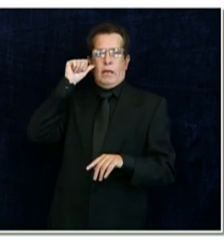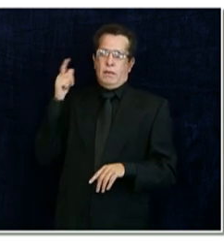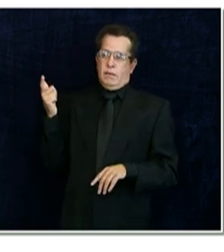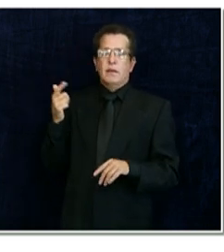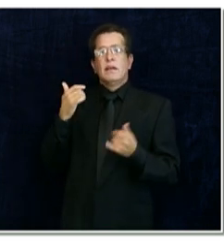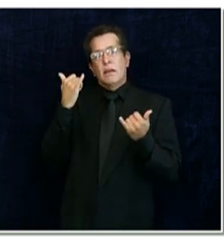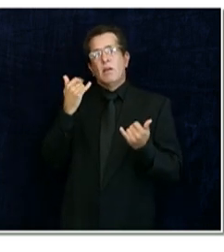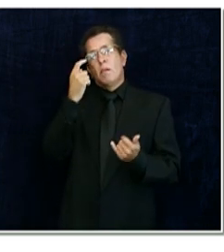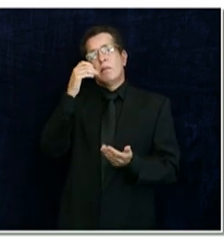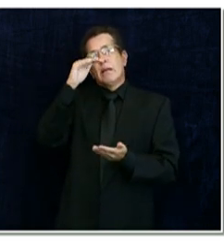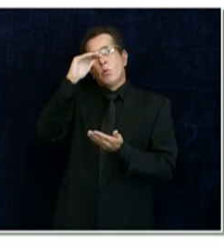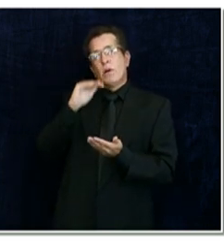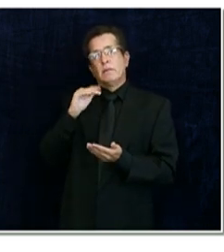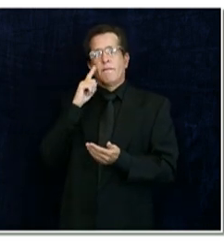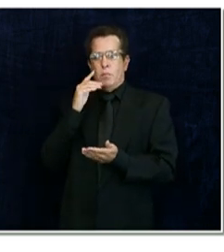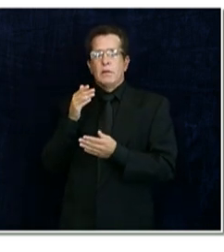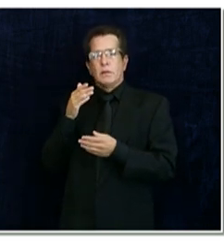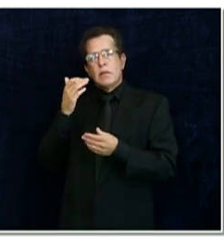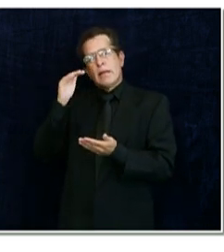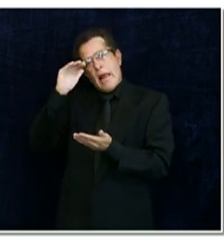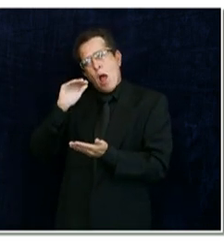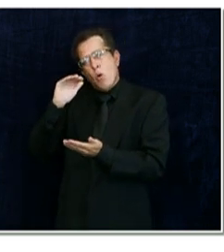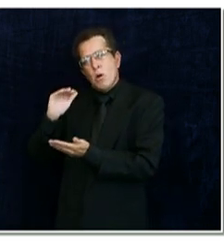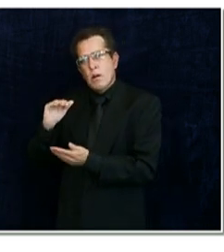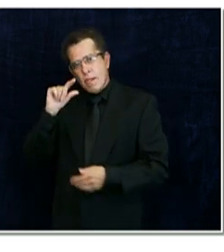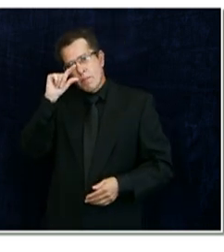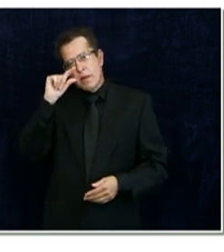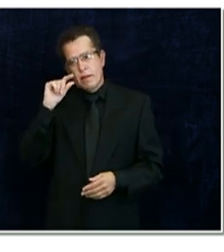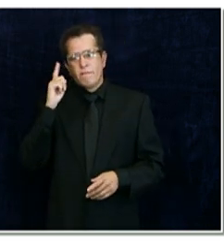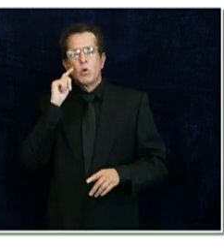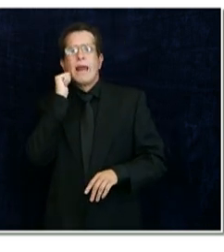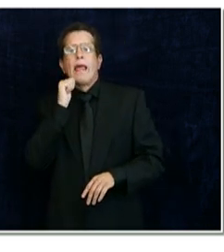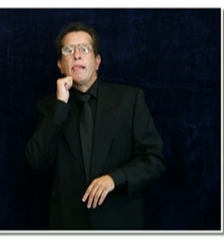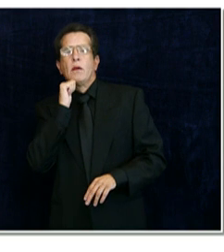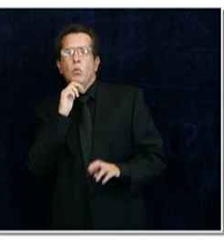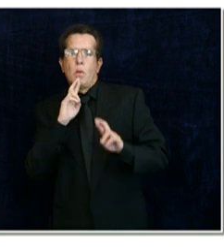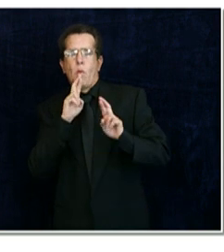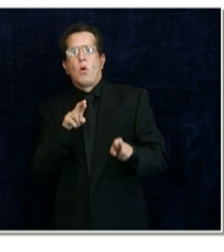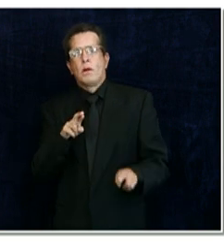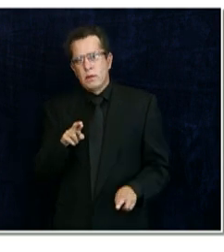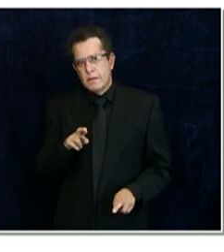a decrease in new cases since yesterday's report.